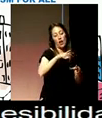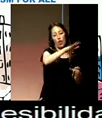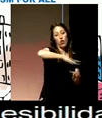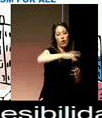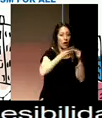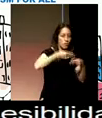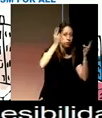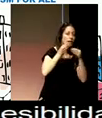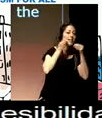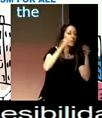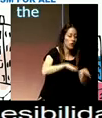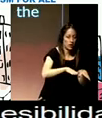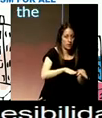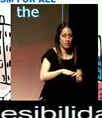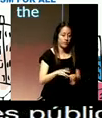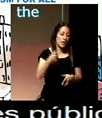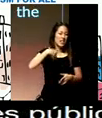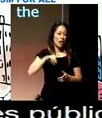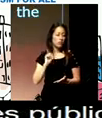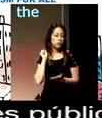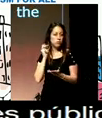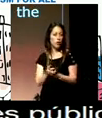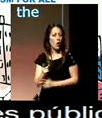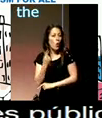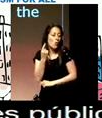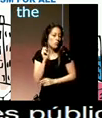One of the challenges, as I said, the steep rises of the streets.